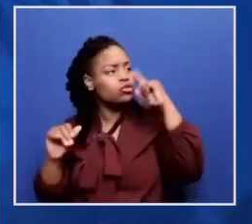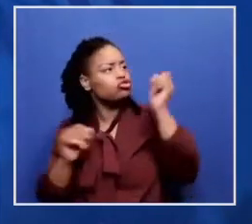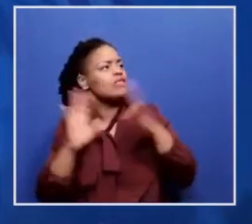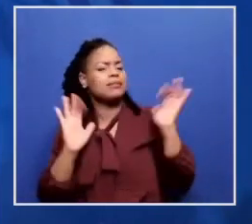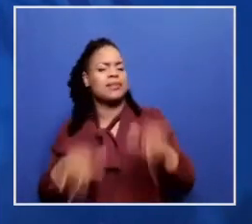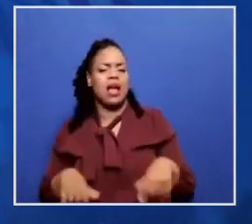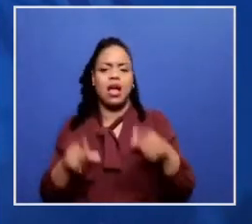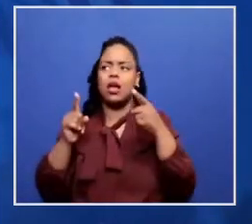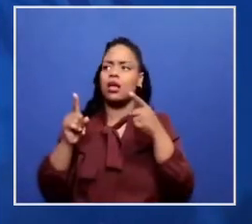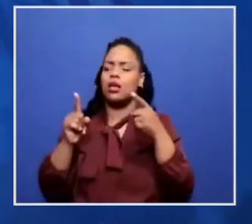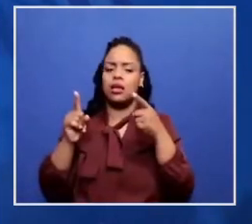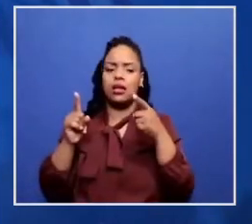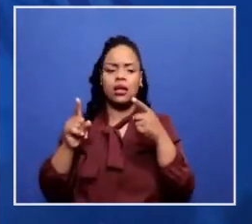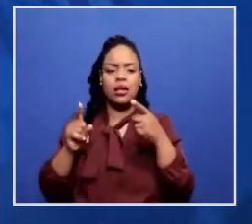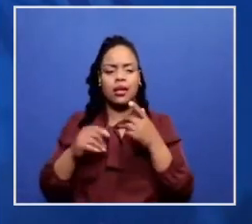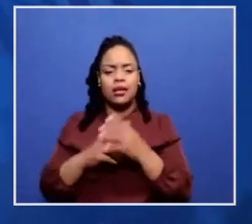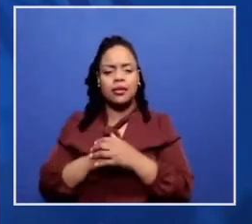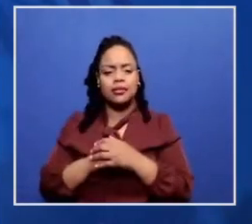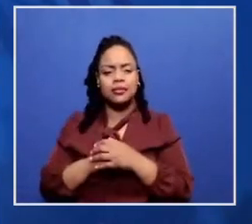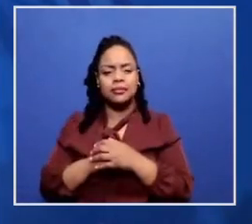I have a